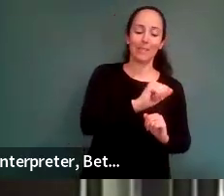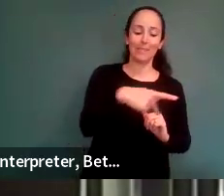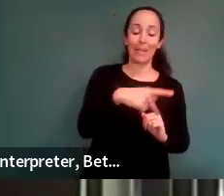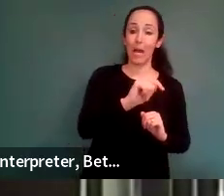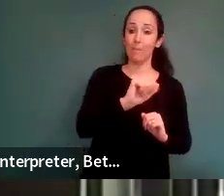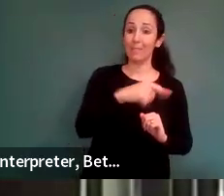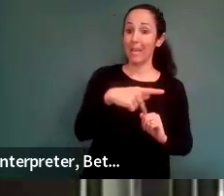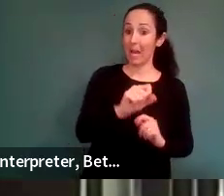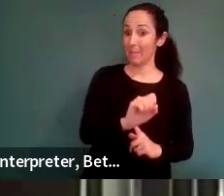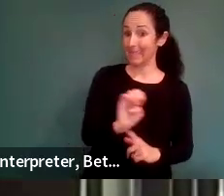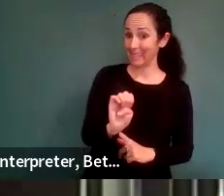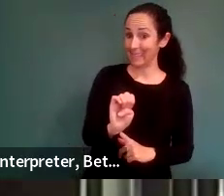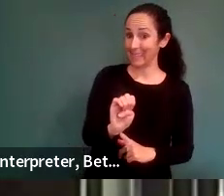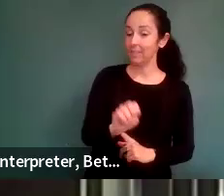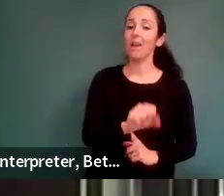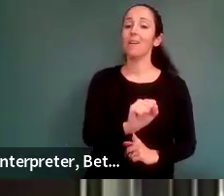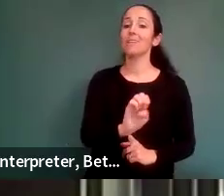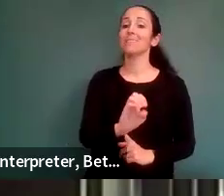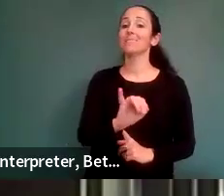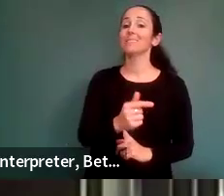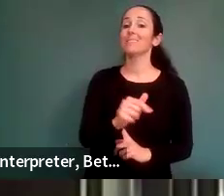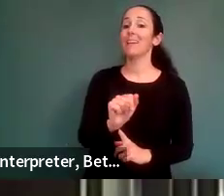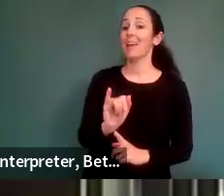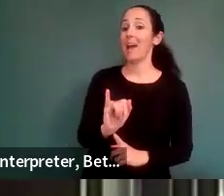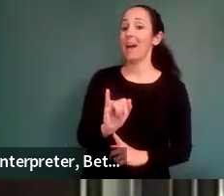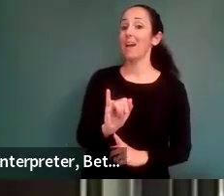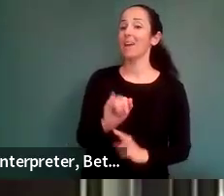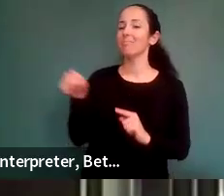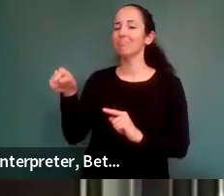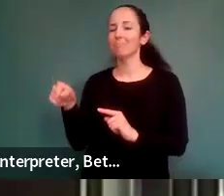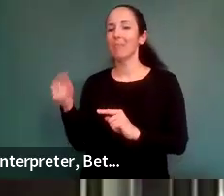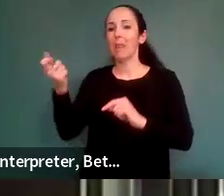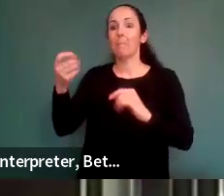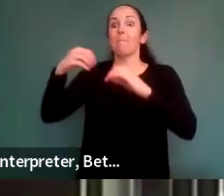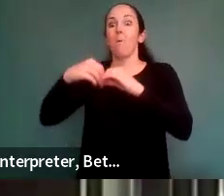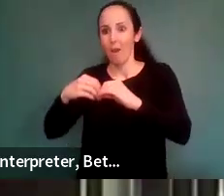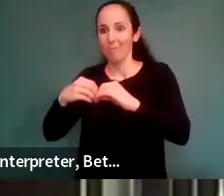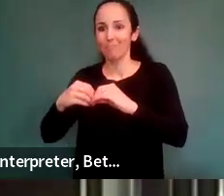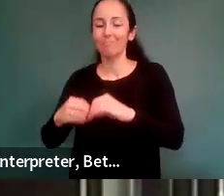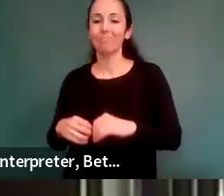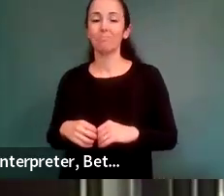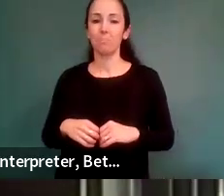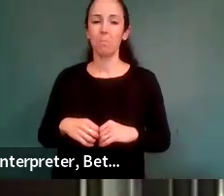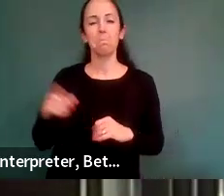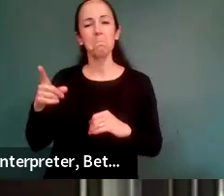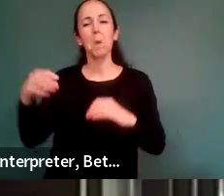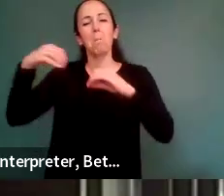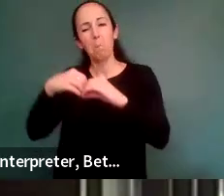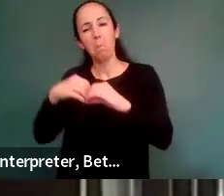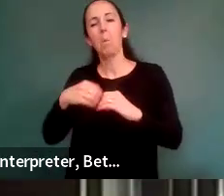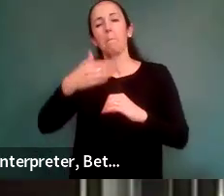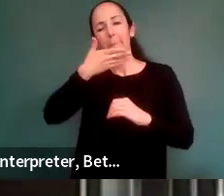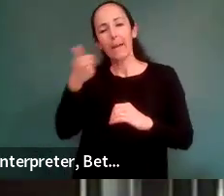and Seeing AI. But it gives you a richer description.